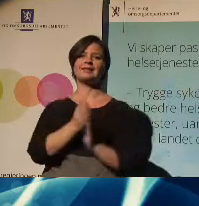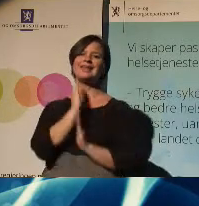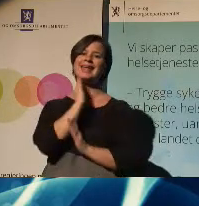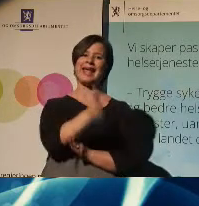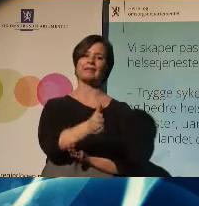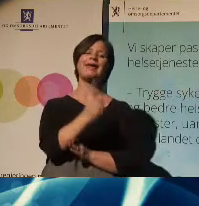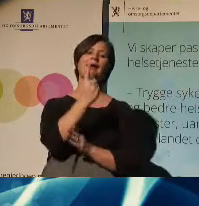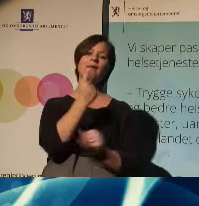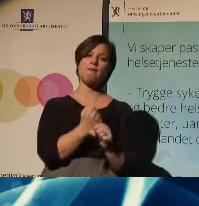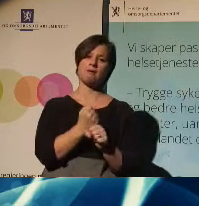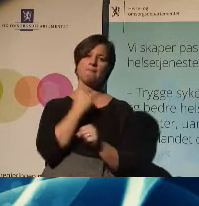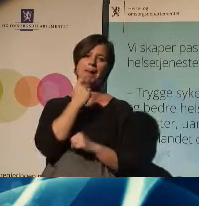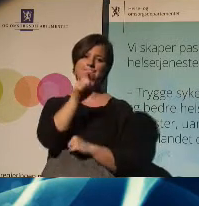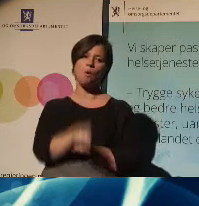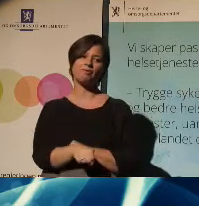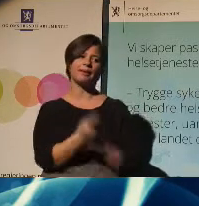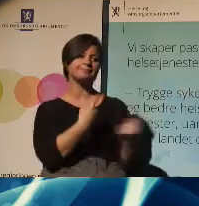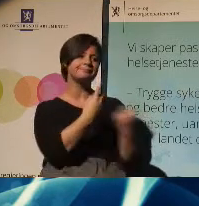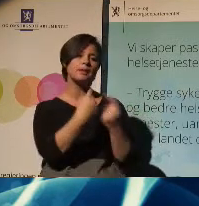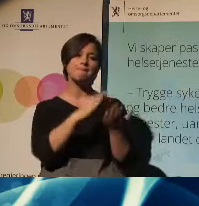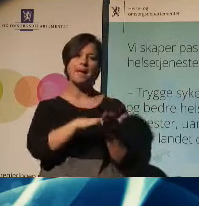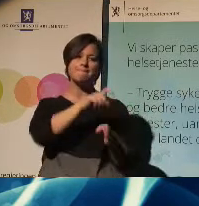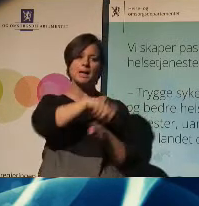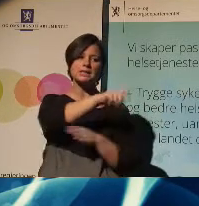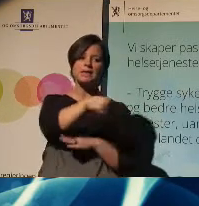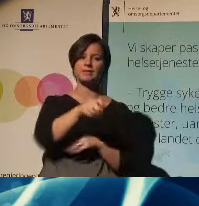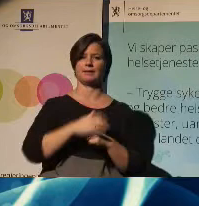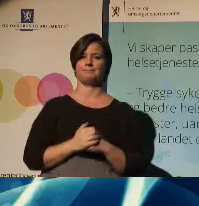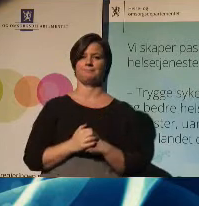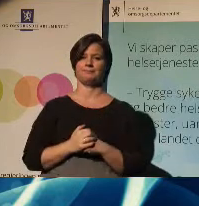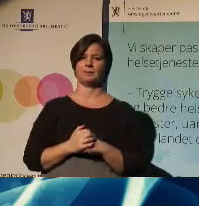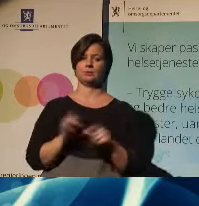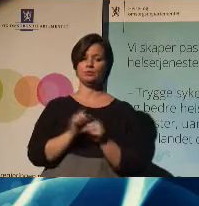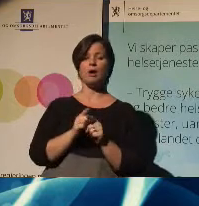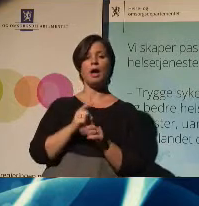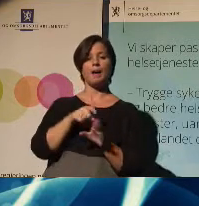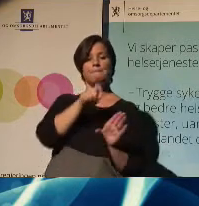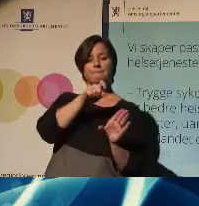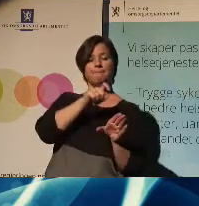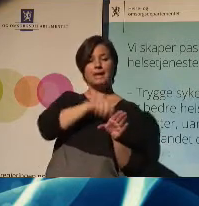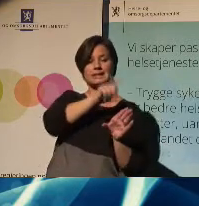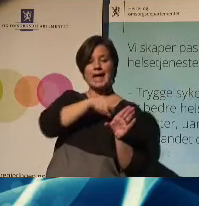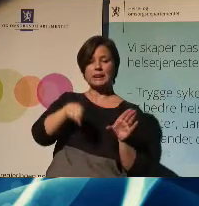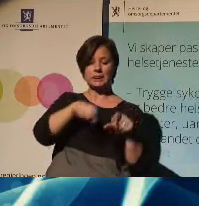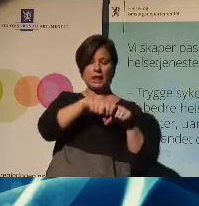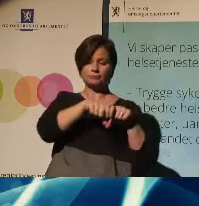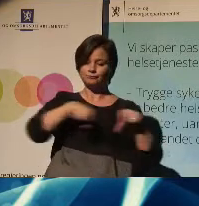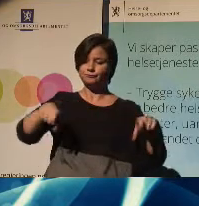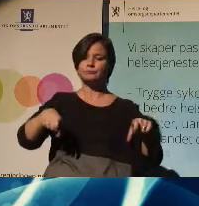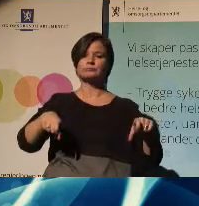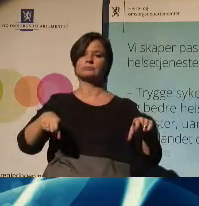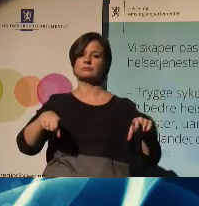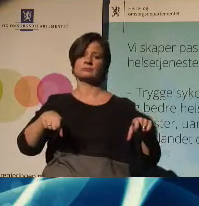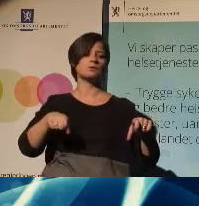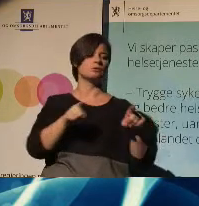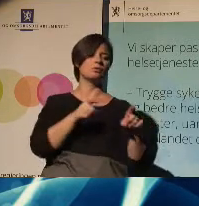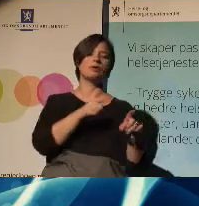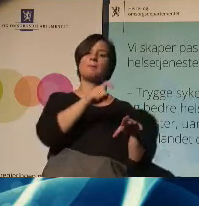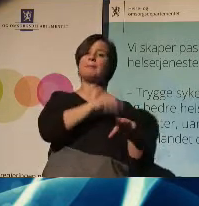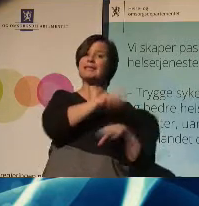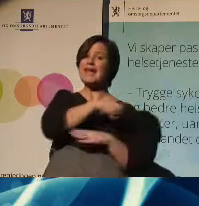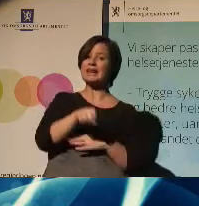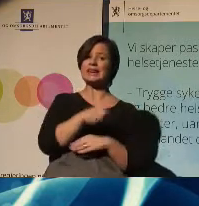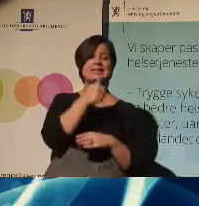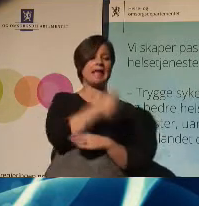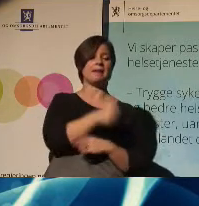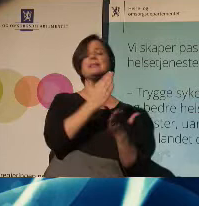every month. We have always a patient at the table. We have a panel of patients who decides about the topic, so we don't